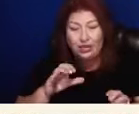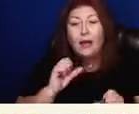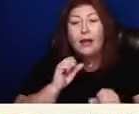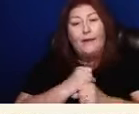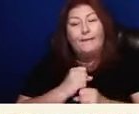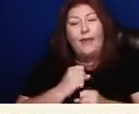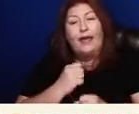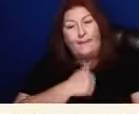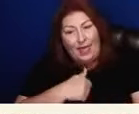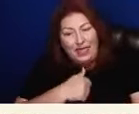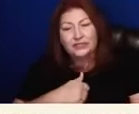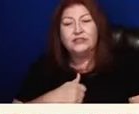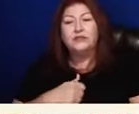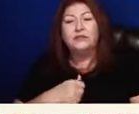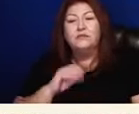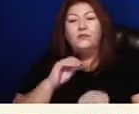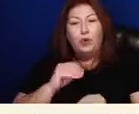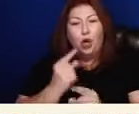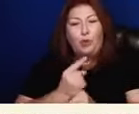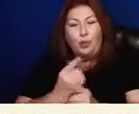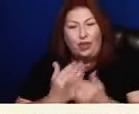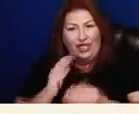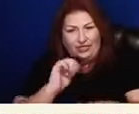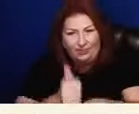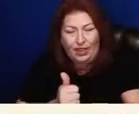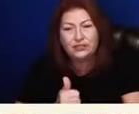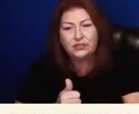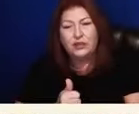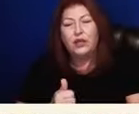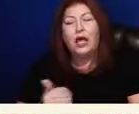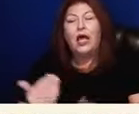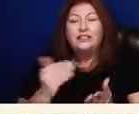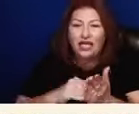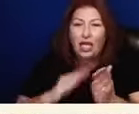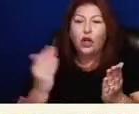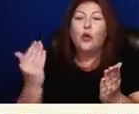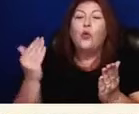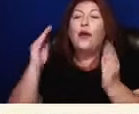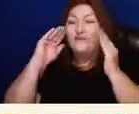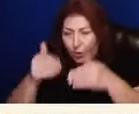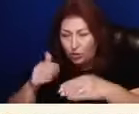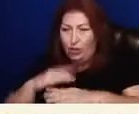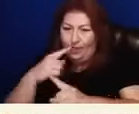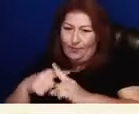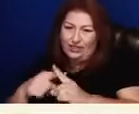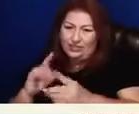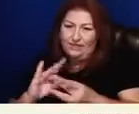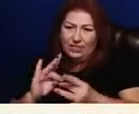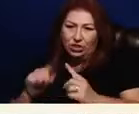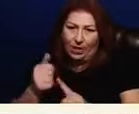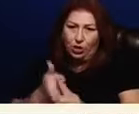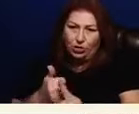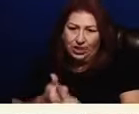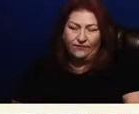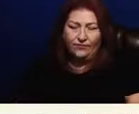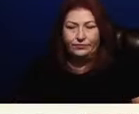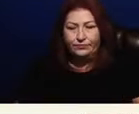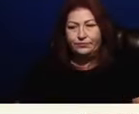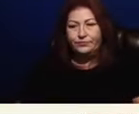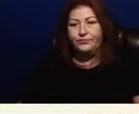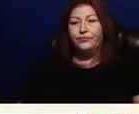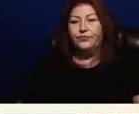in place, and to, again, refocus on those positive messages about ourselves. And so